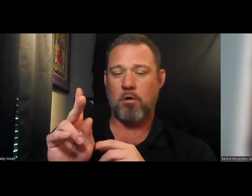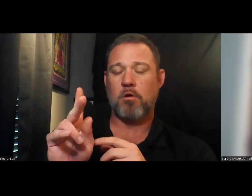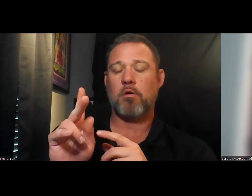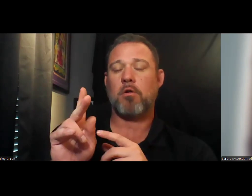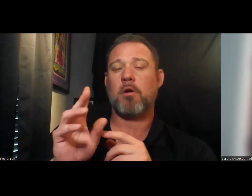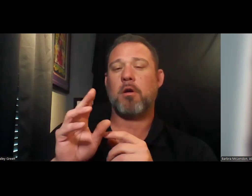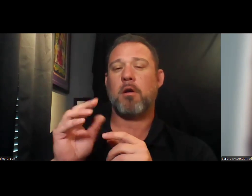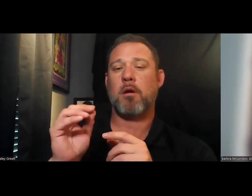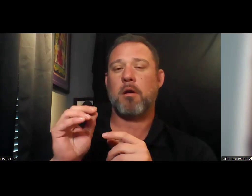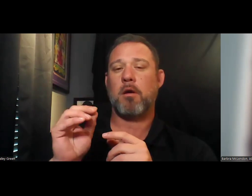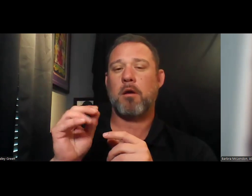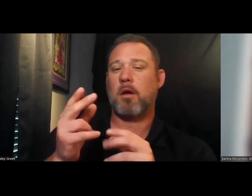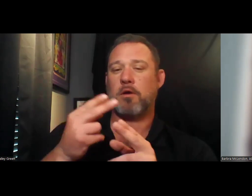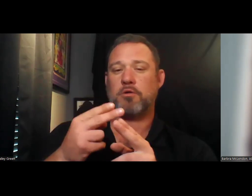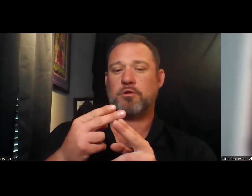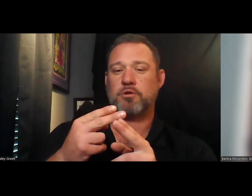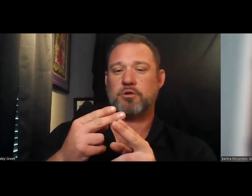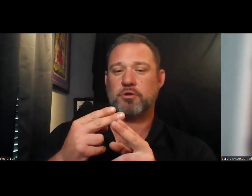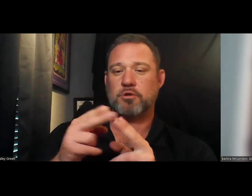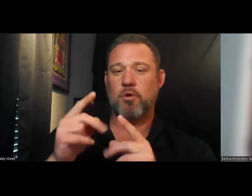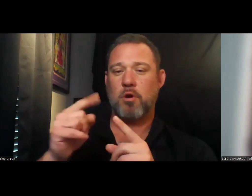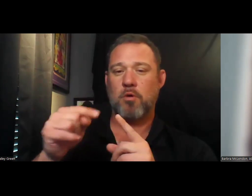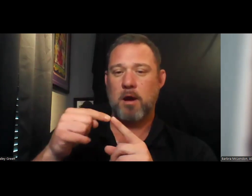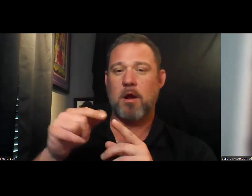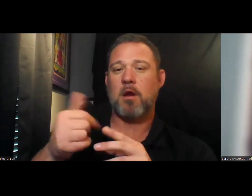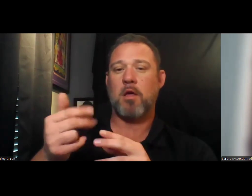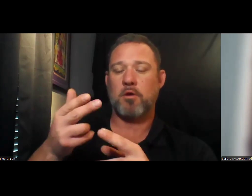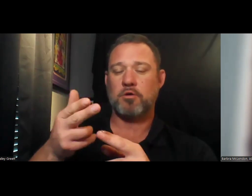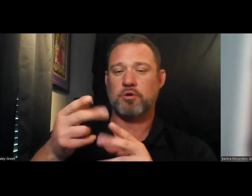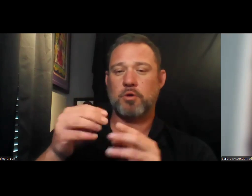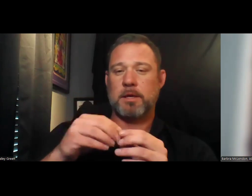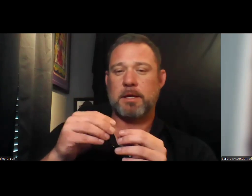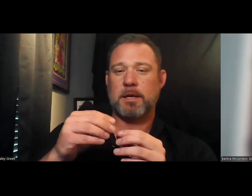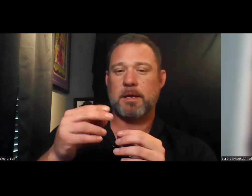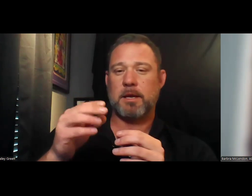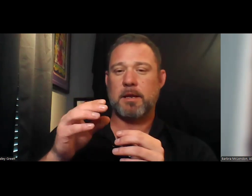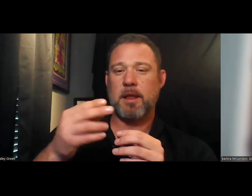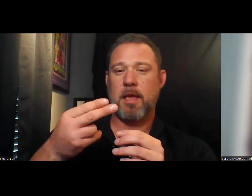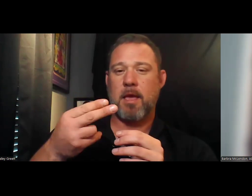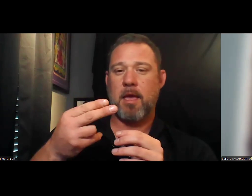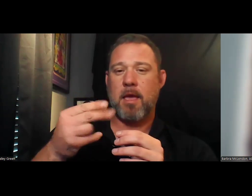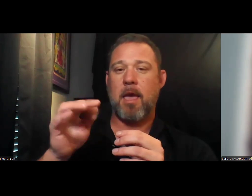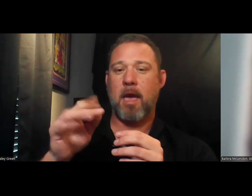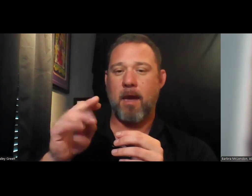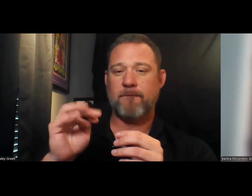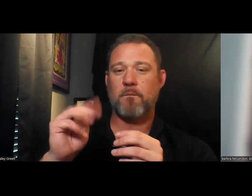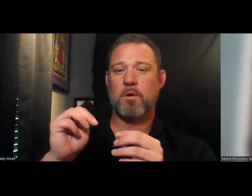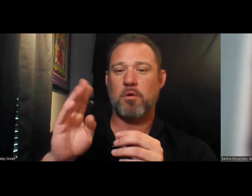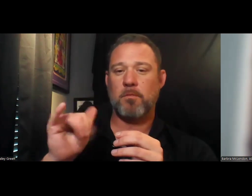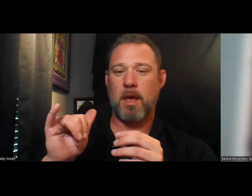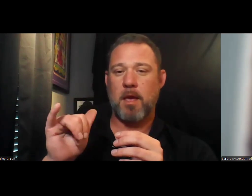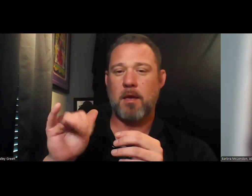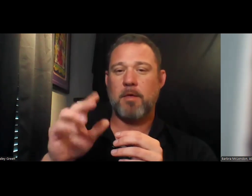actually in fairly short amount of time around that, there was another shooting in, I think it was Half Moon Bay. And both of those happened within